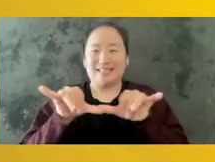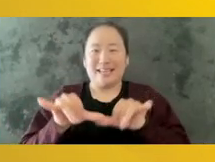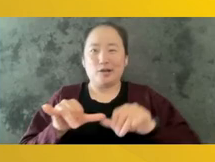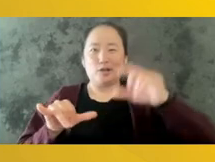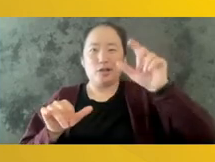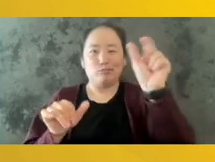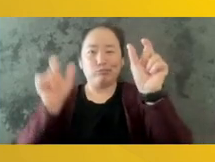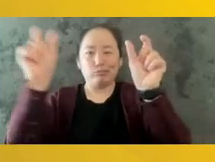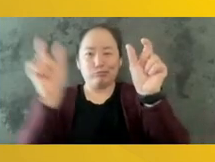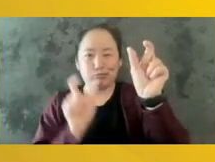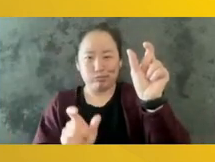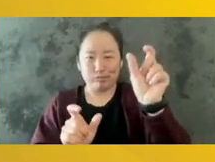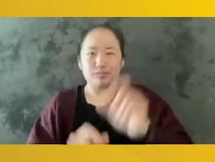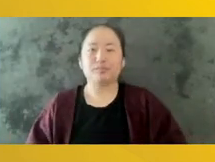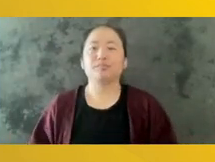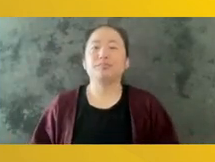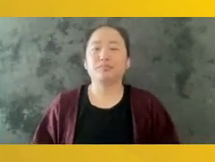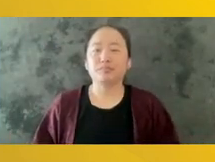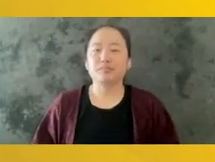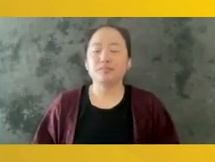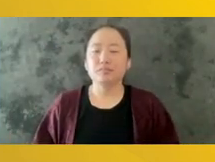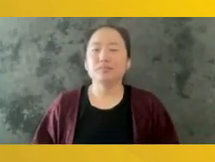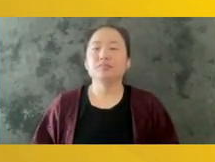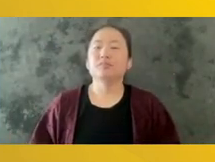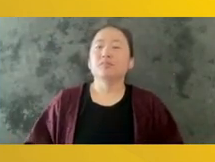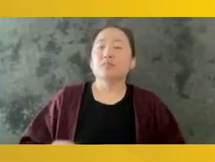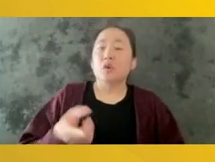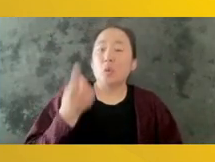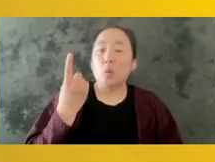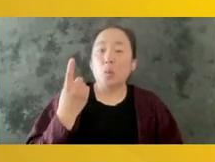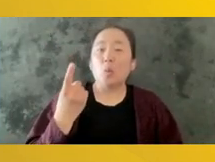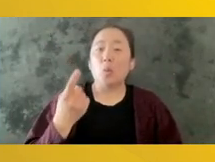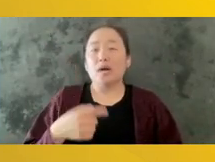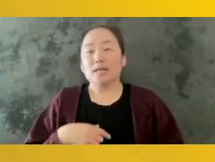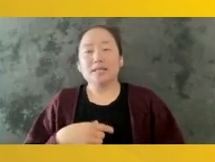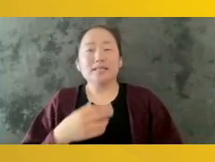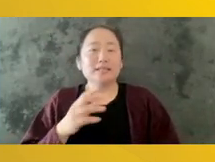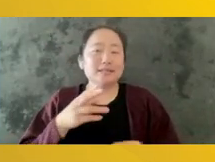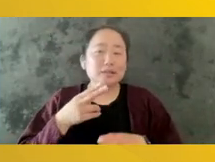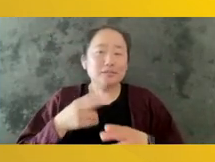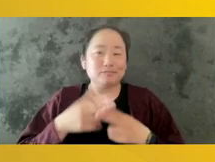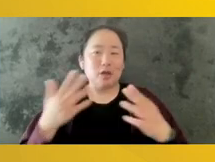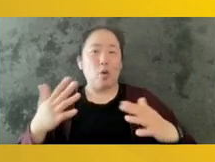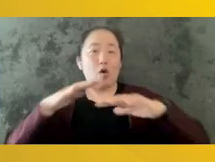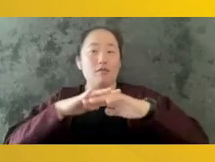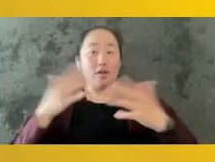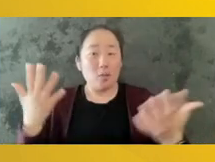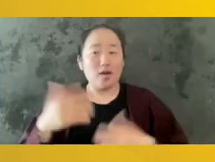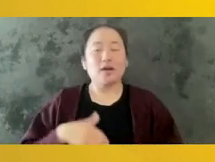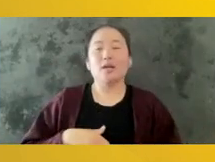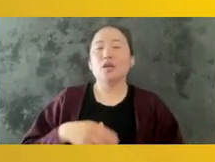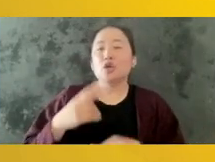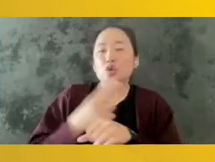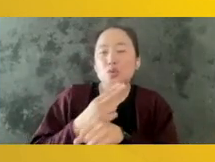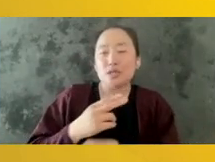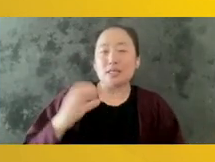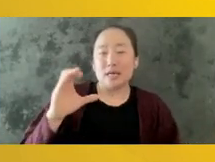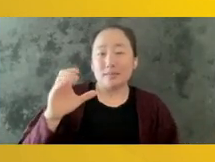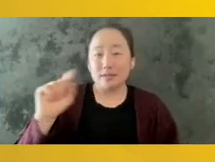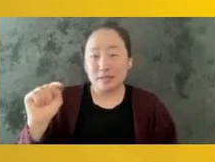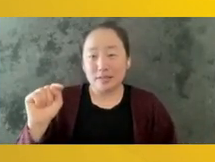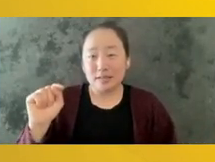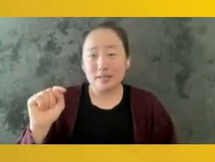is specifically called using mathematics and computational thinking. So that's an obvious overlap between the next generation science